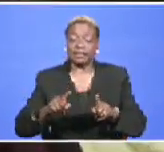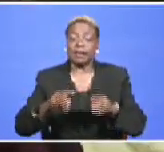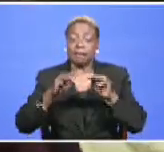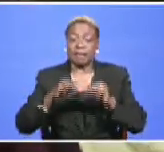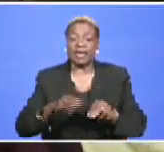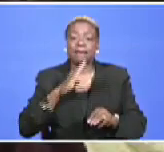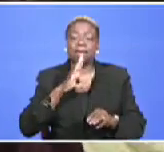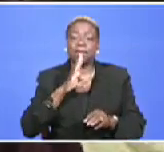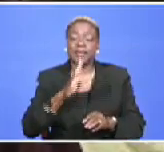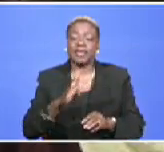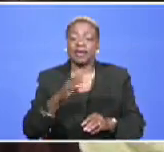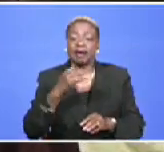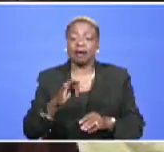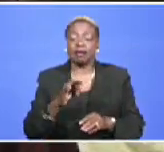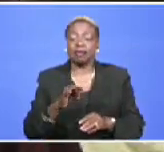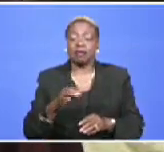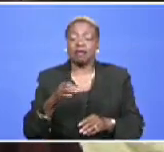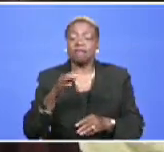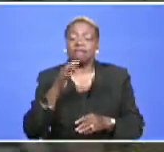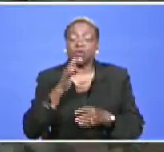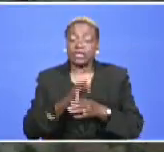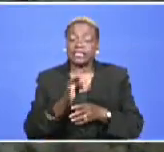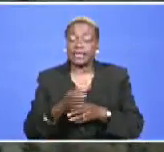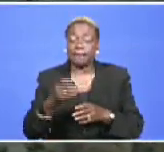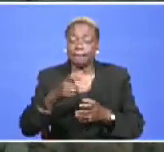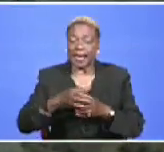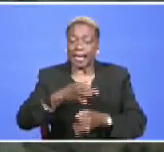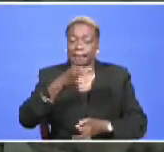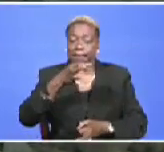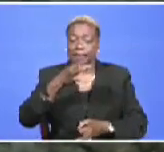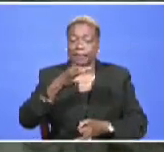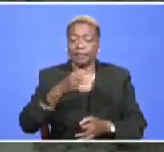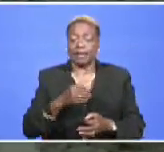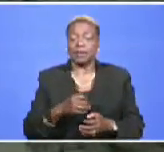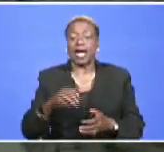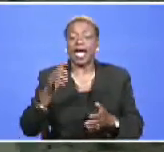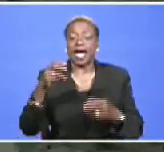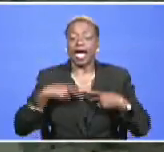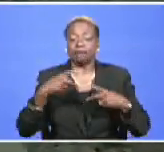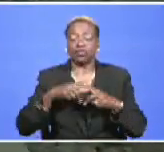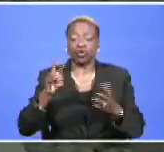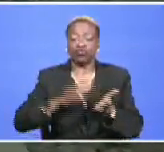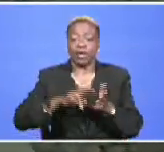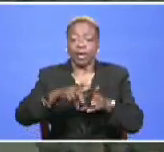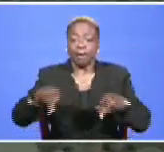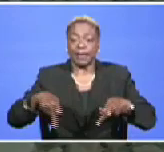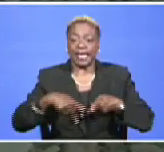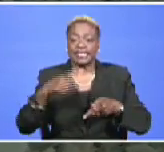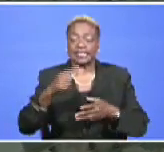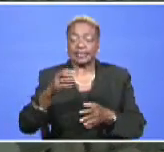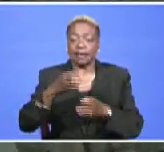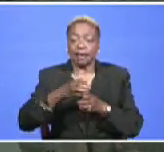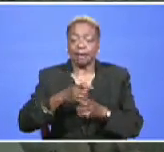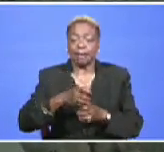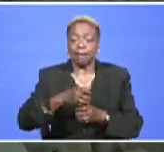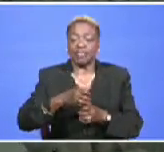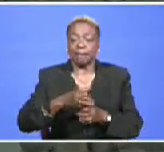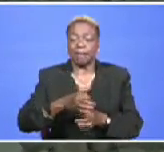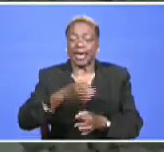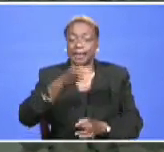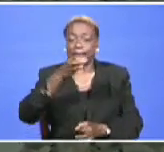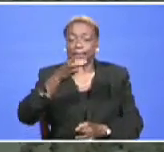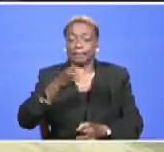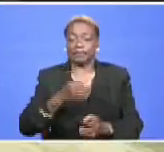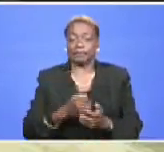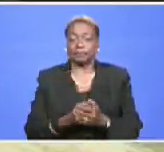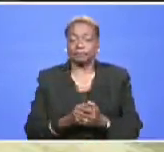pipe that was laid down, and so we have to replace it. What happened is when you have a major leak on one of these